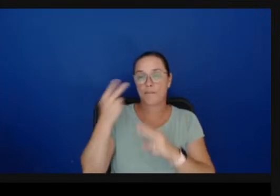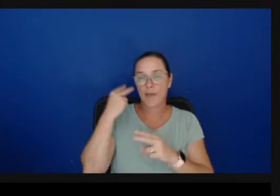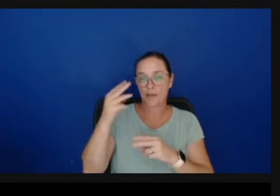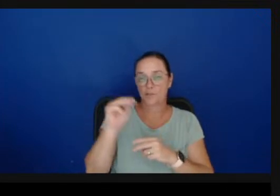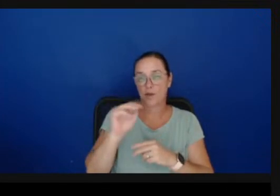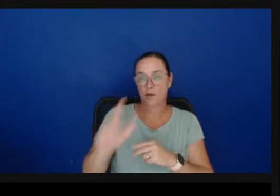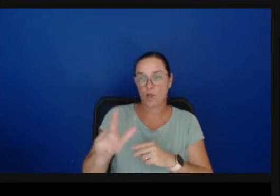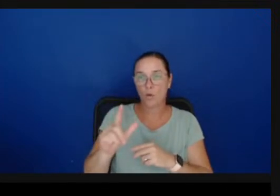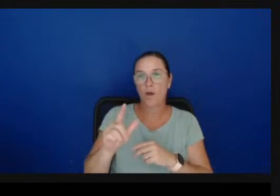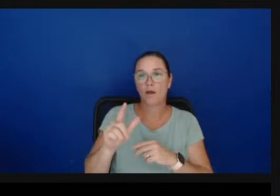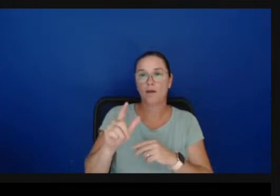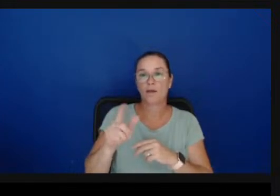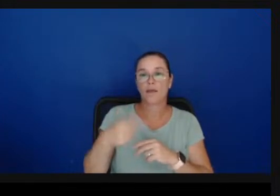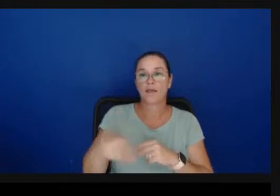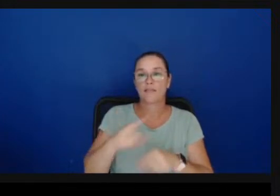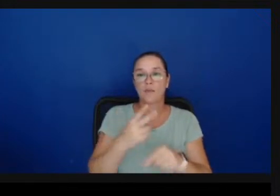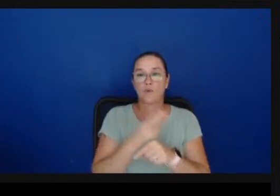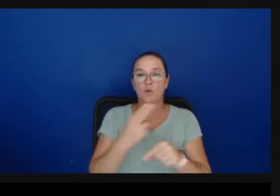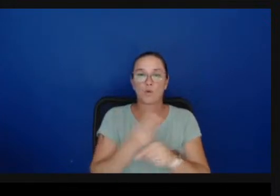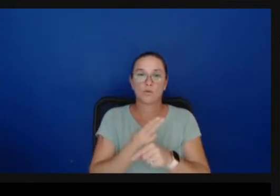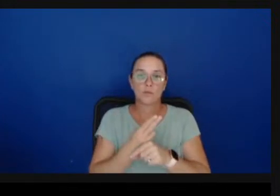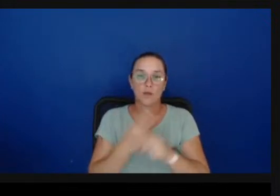using this, what they call